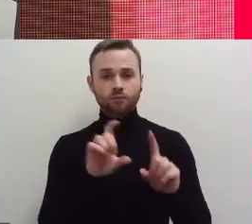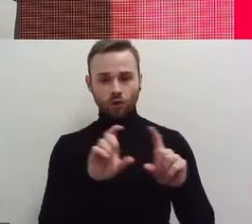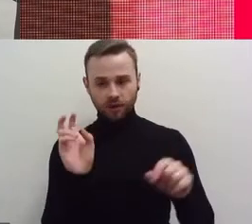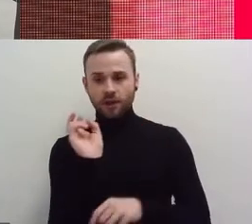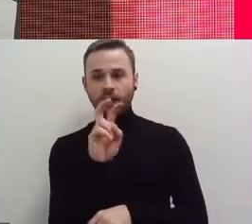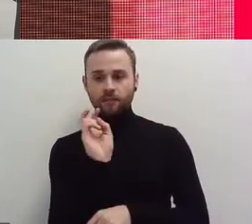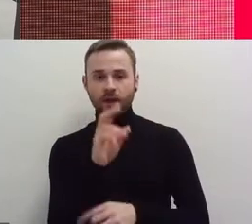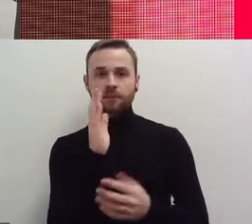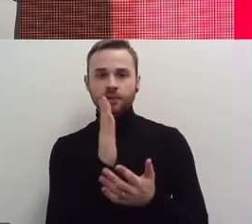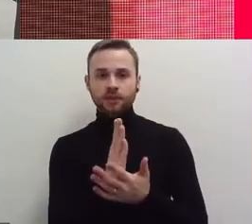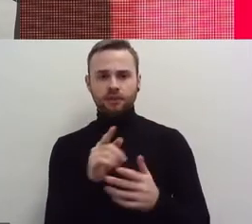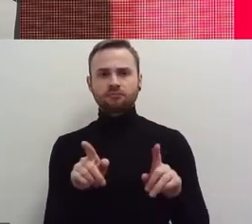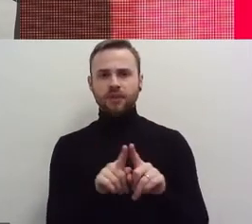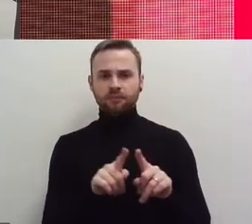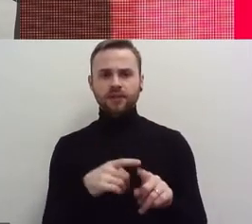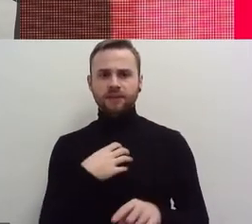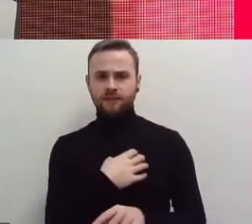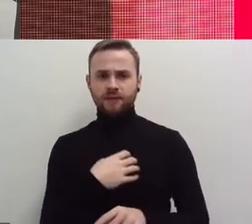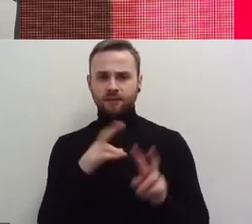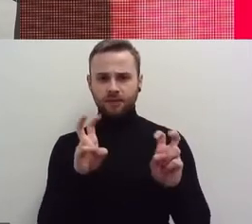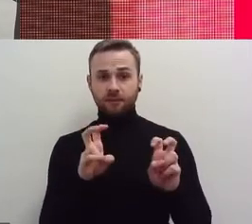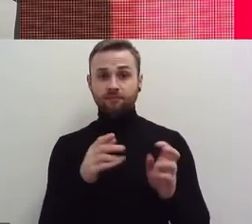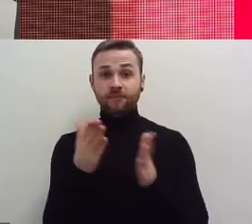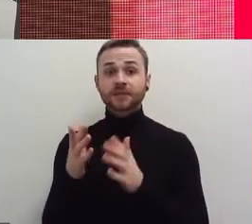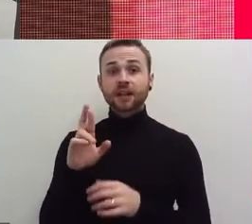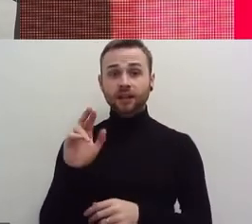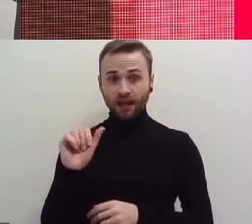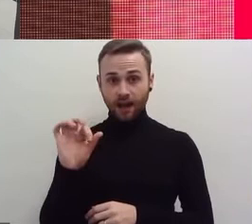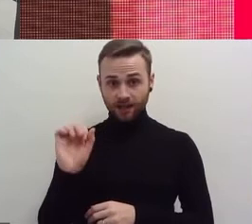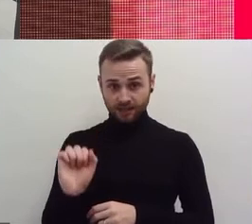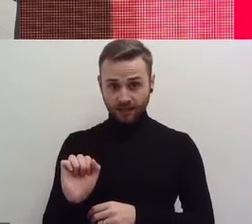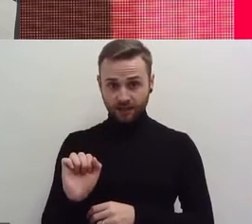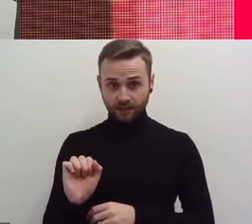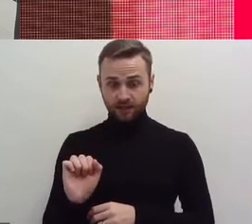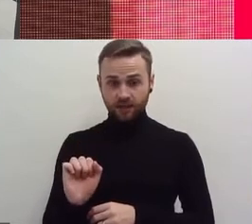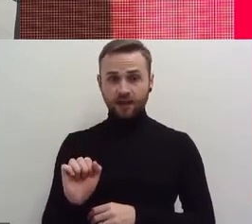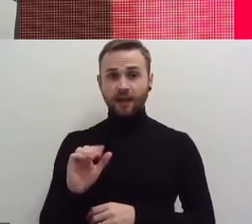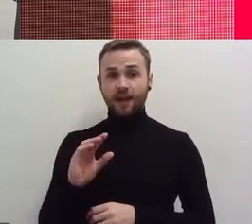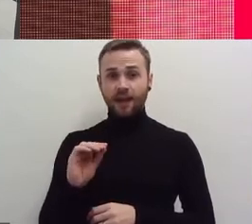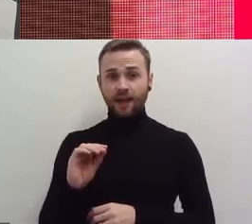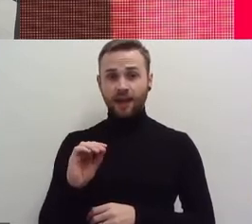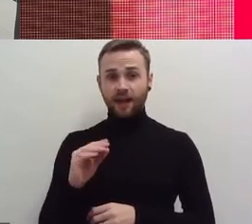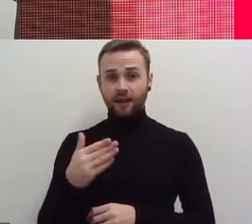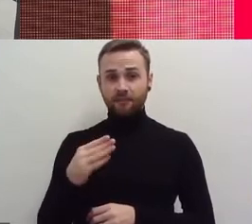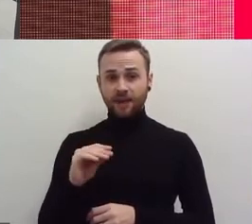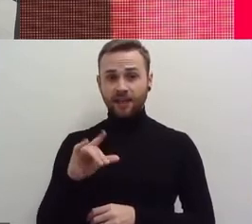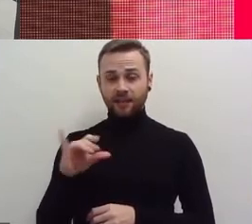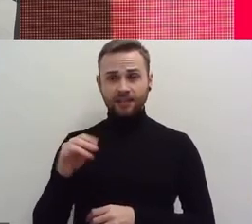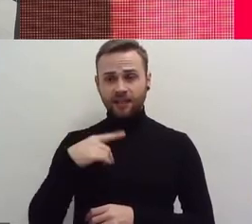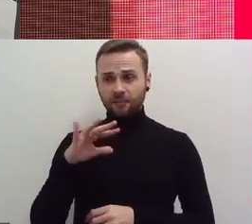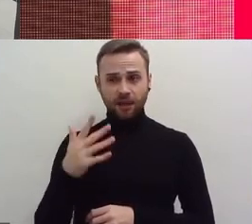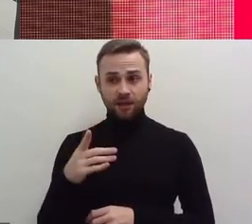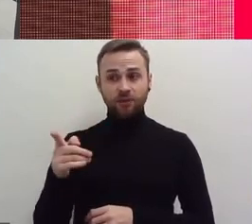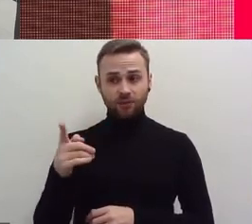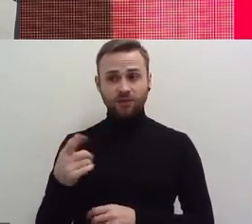following what Emilis said about the teachers being those especially who,